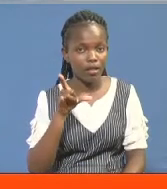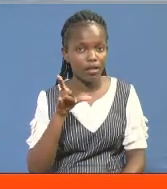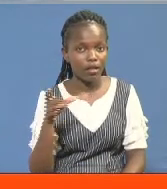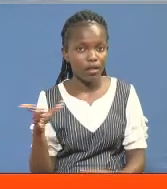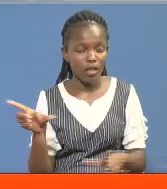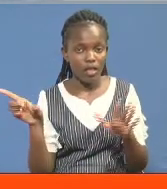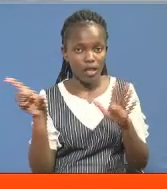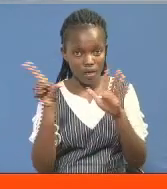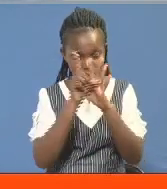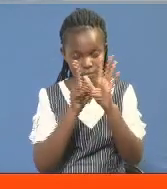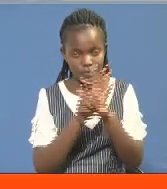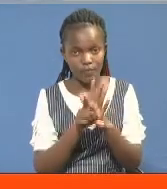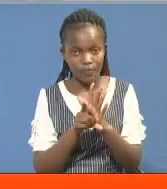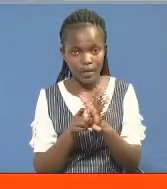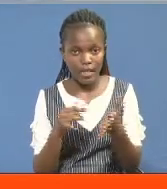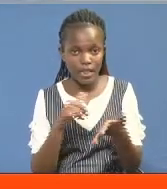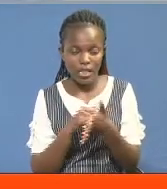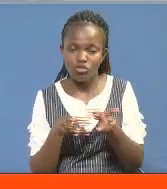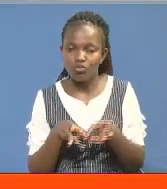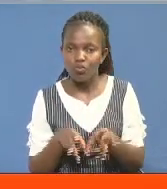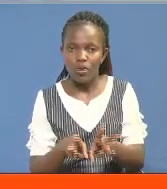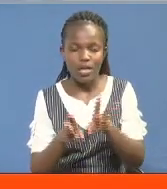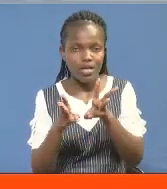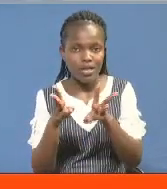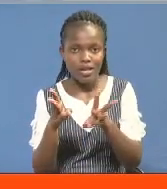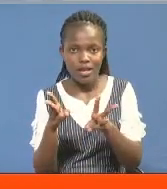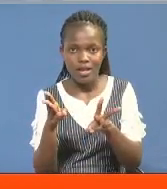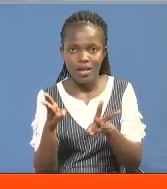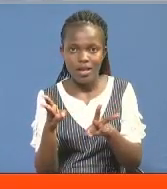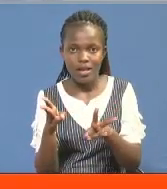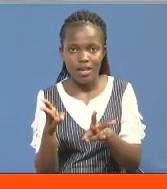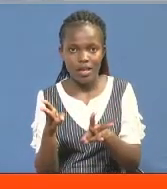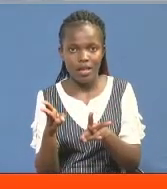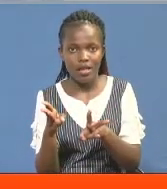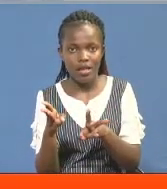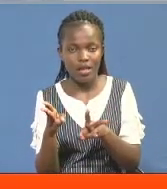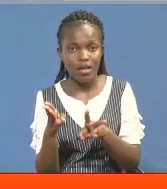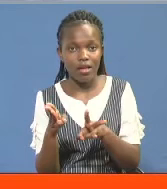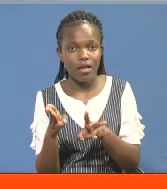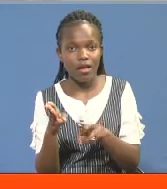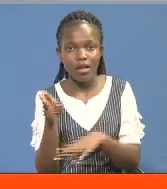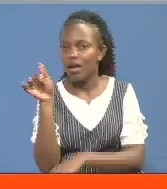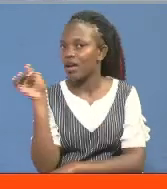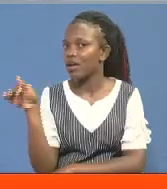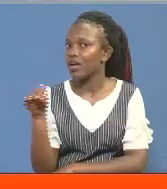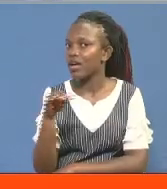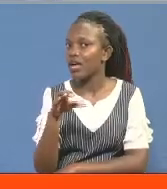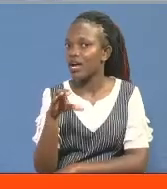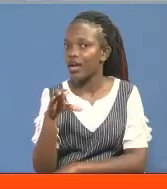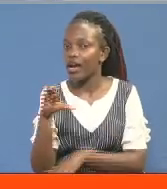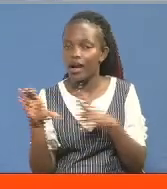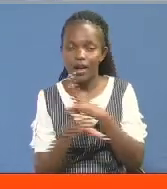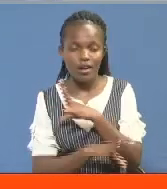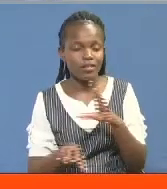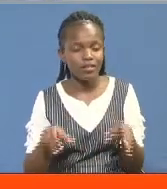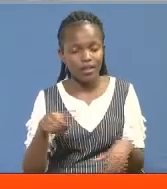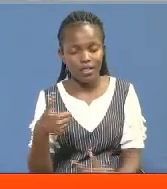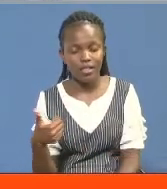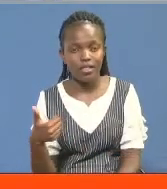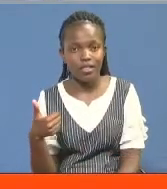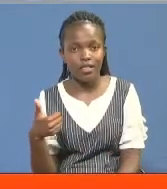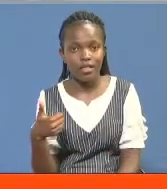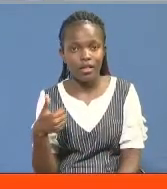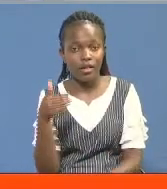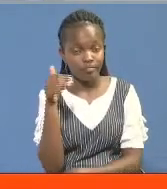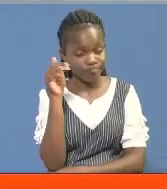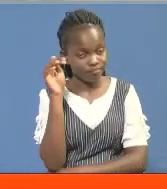law. And that way, we would borrow from other countries that have gone through a referendum process successfully. We would